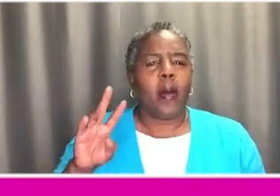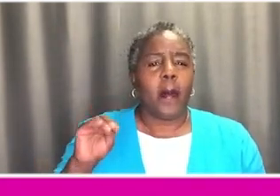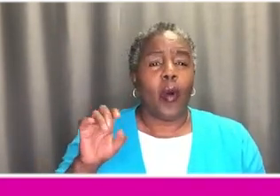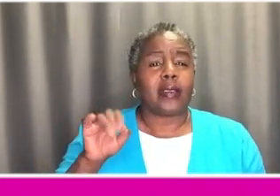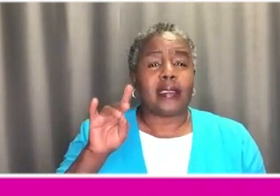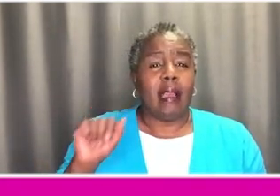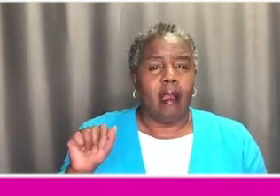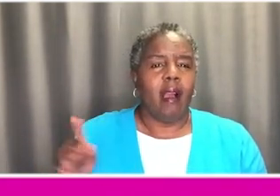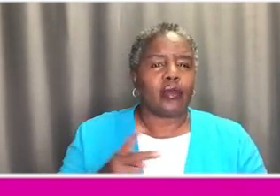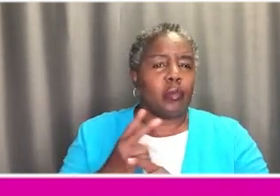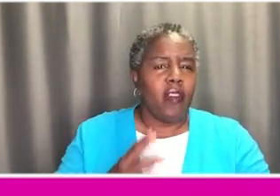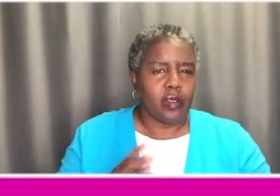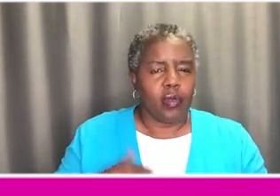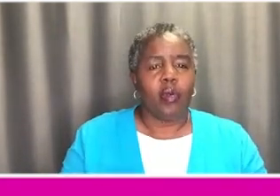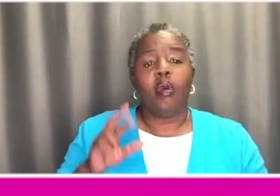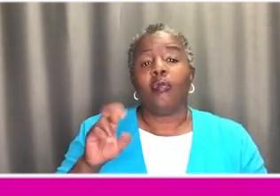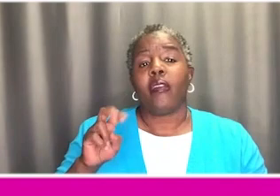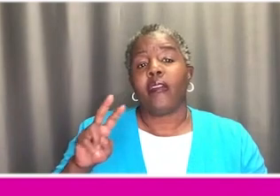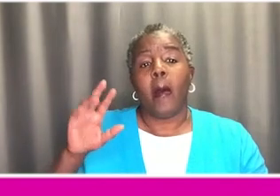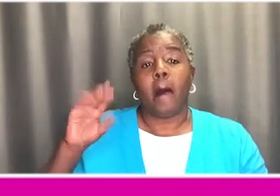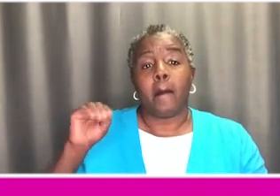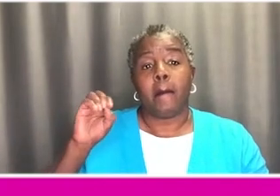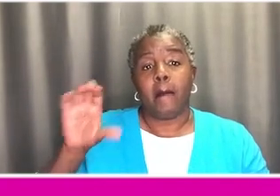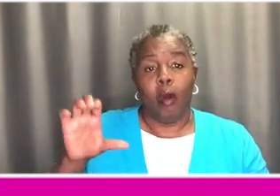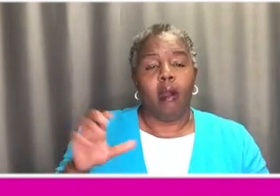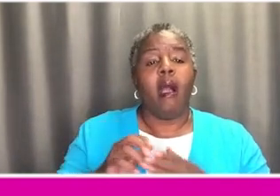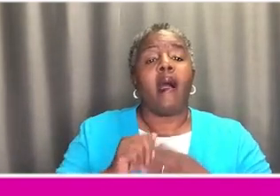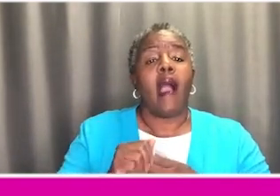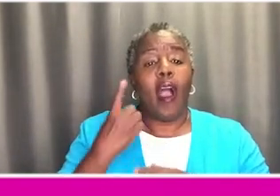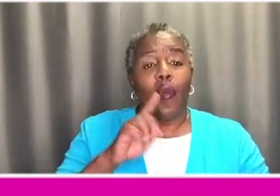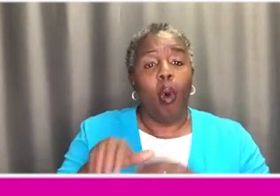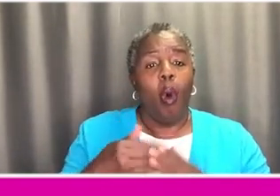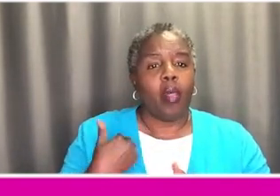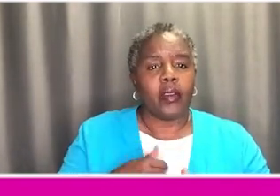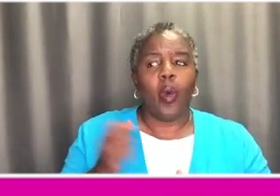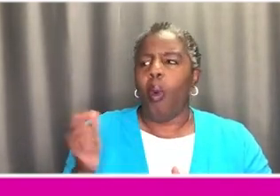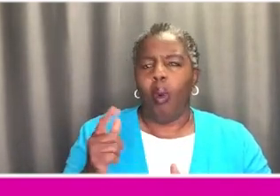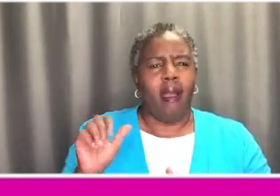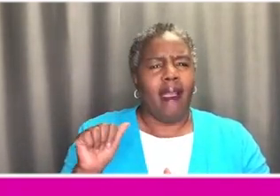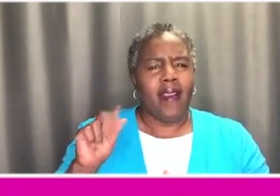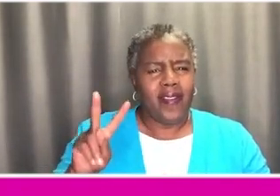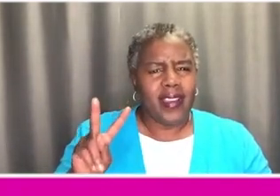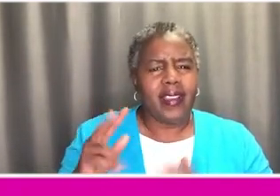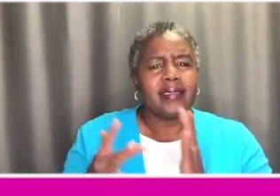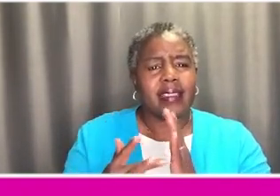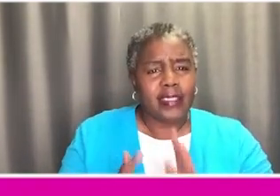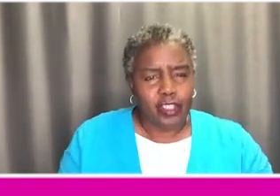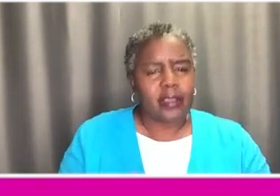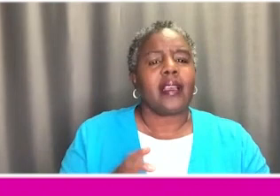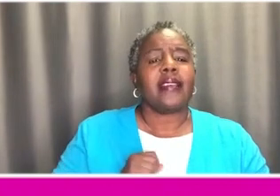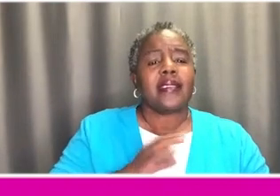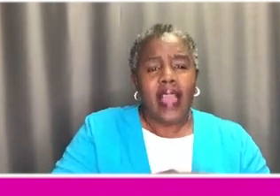as our supervisor. Reverend Mark was just a guide for us, and all of the AV technicians and deacons and staff members